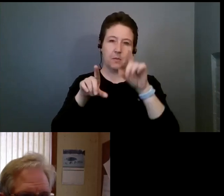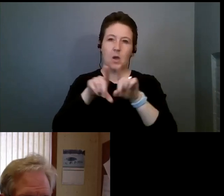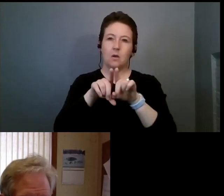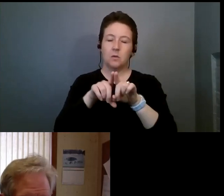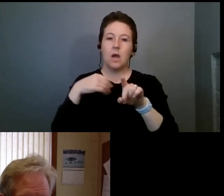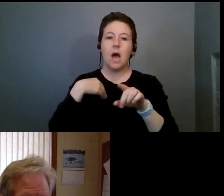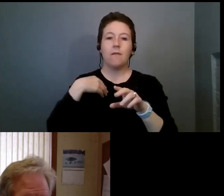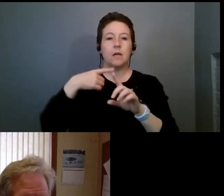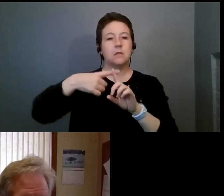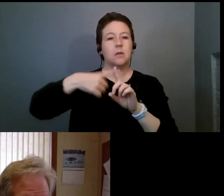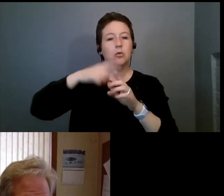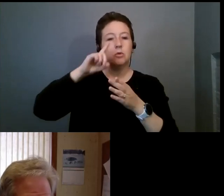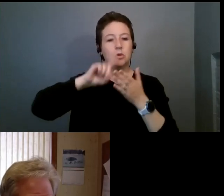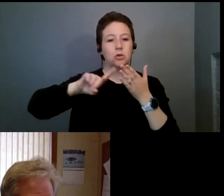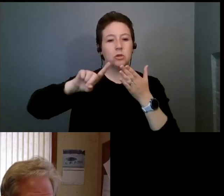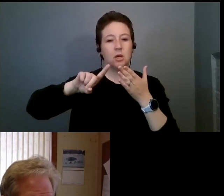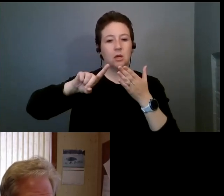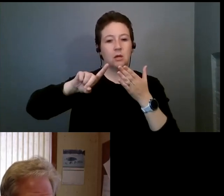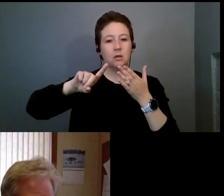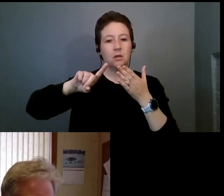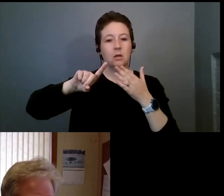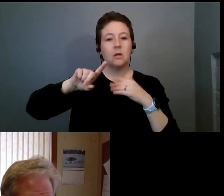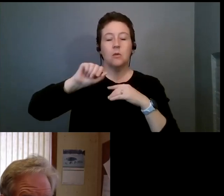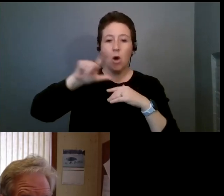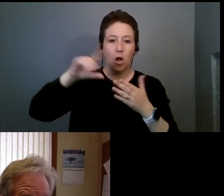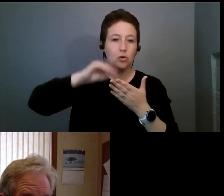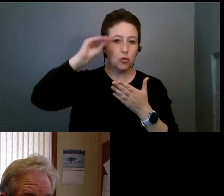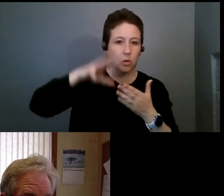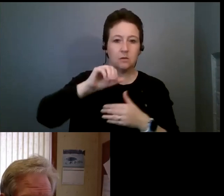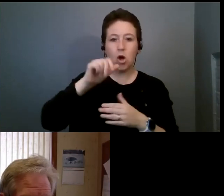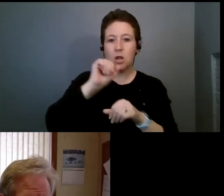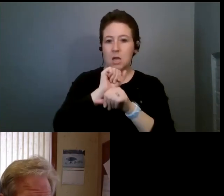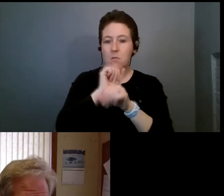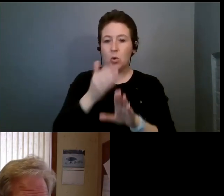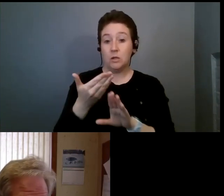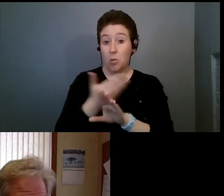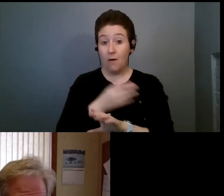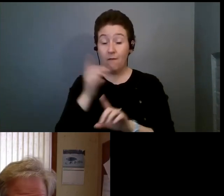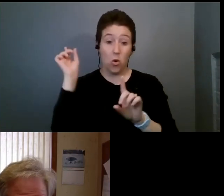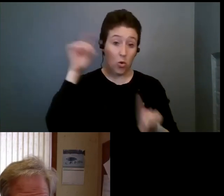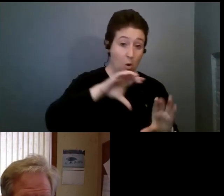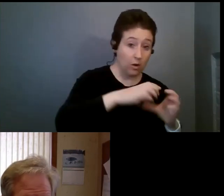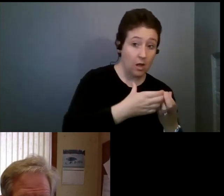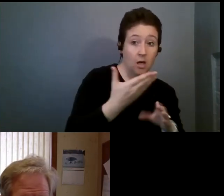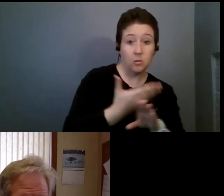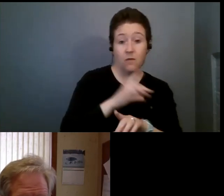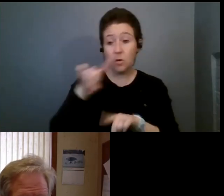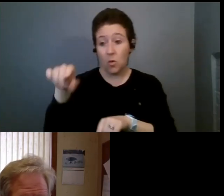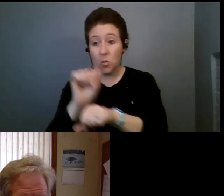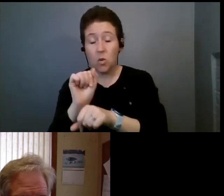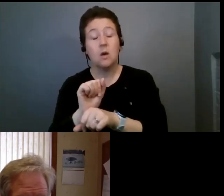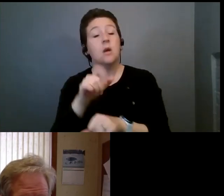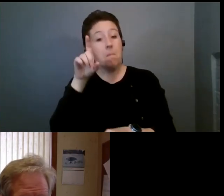a temperature check. All students and all employees, before reporting to class or work, will be required